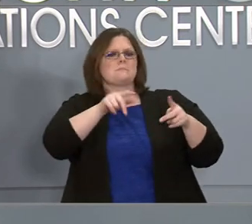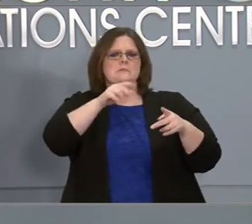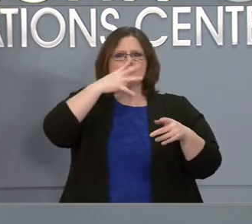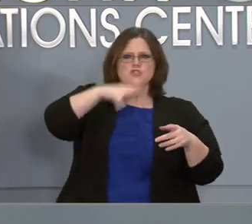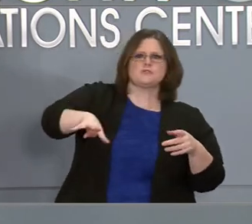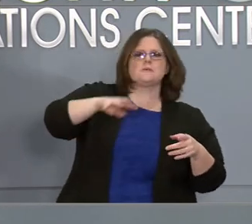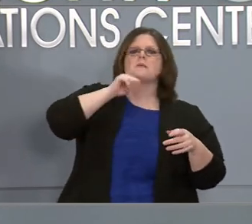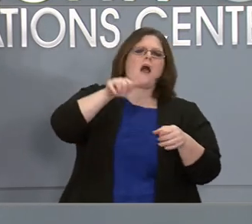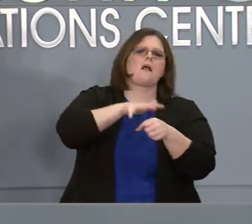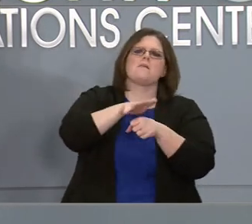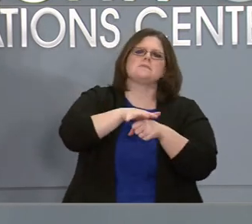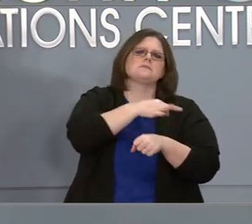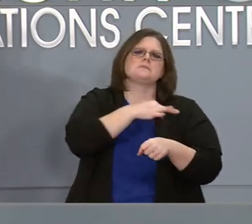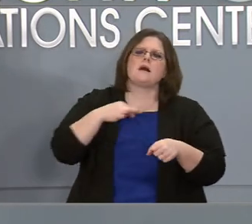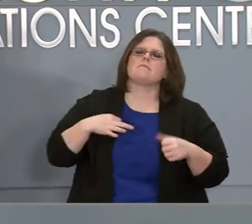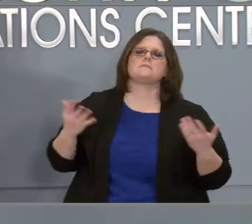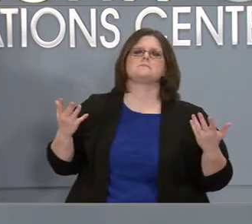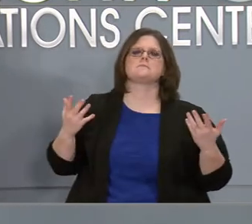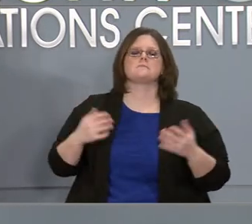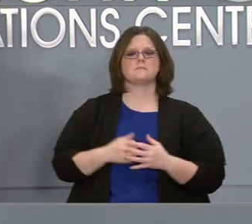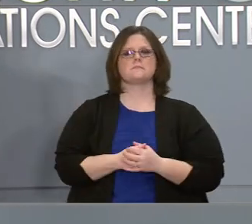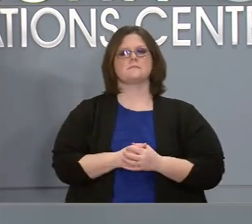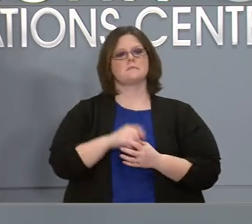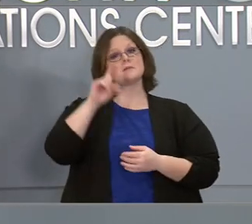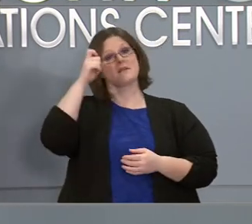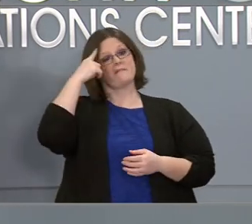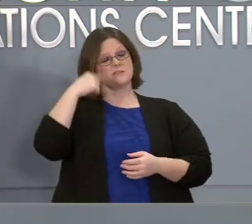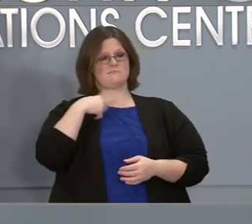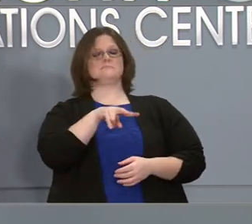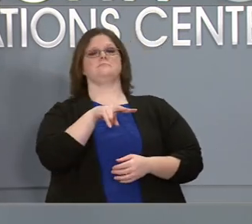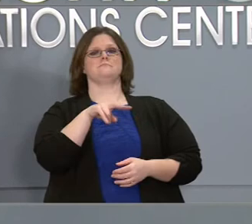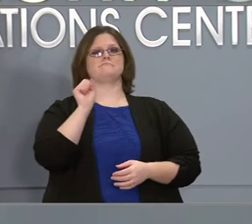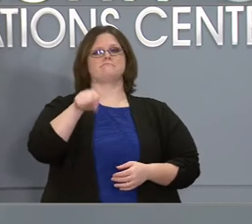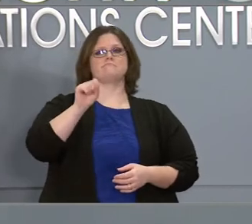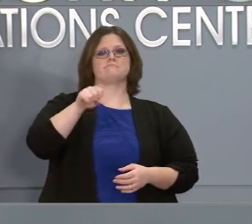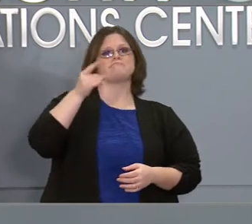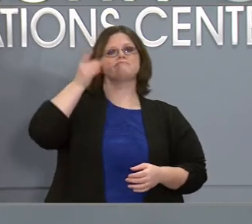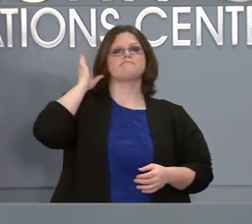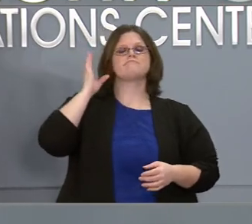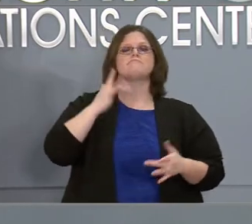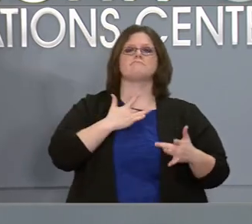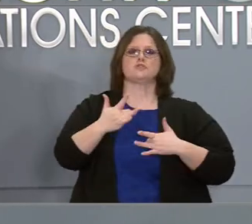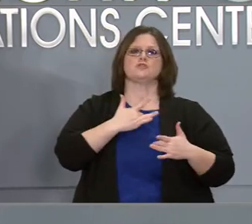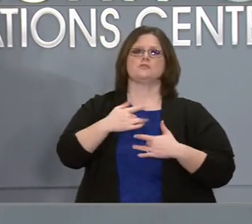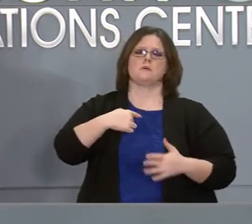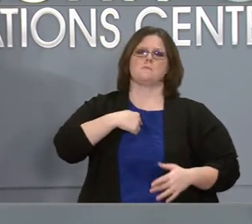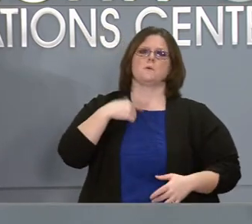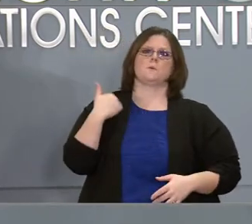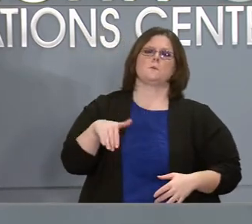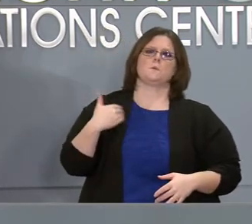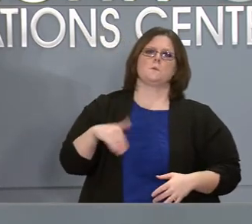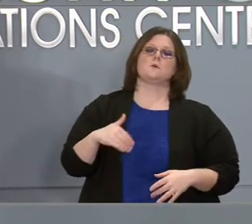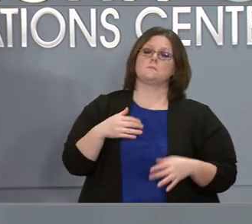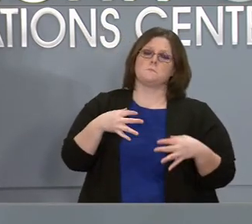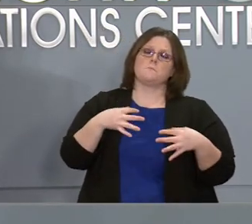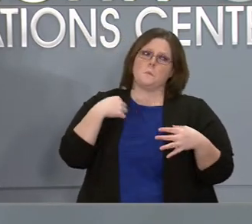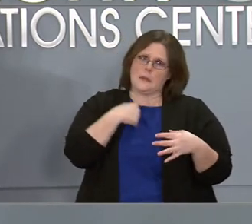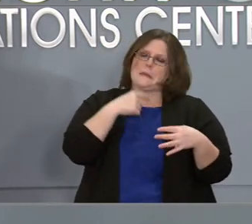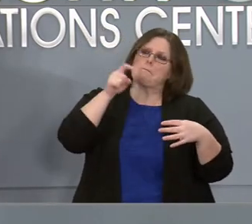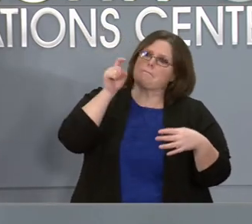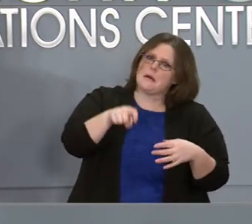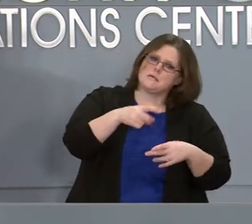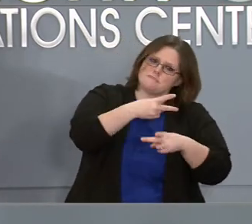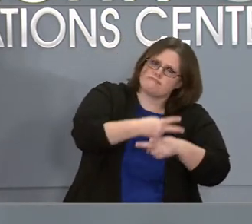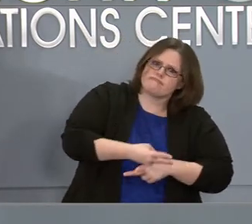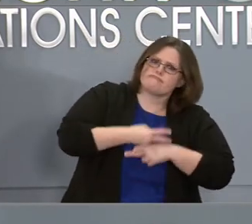accountable? This is deeply troubling. We must make sure that we're looking after people